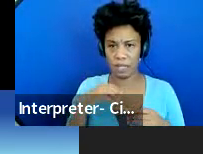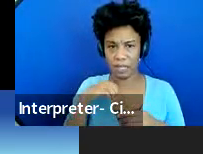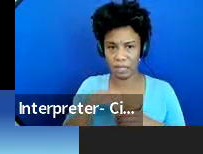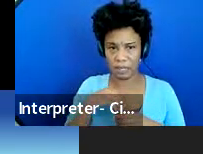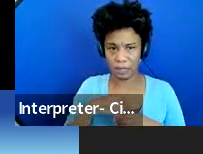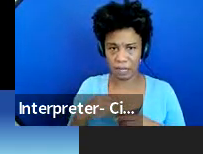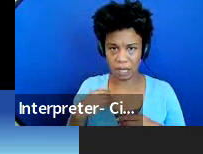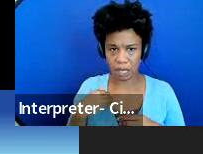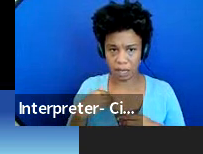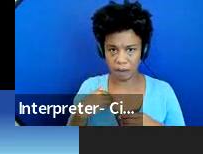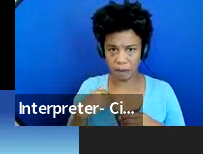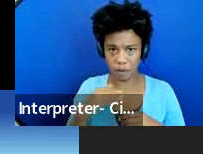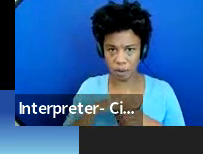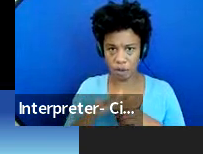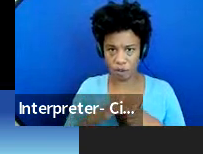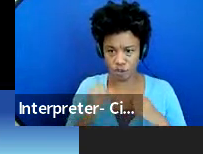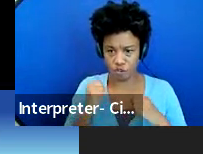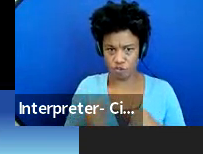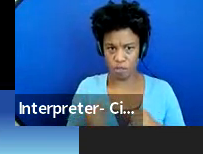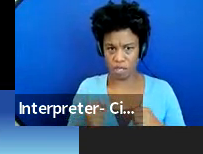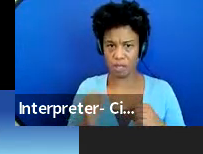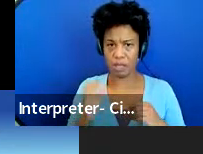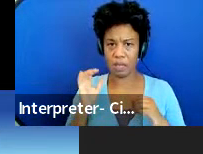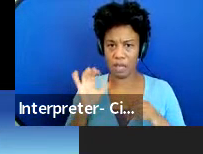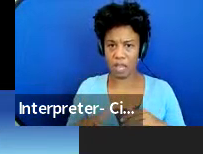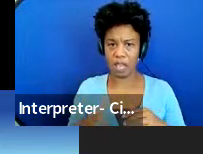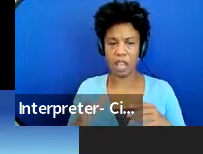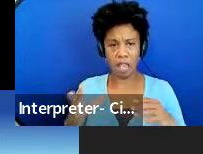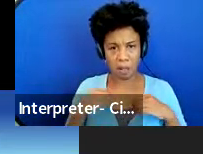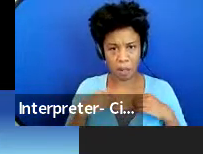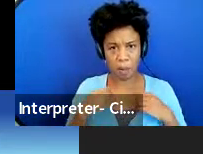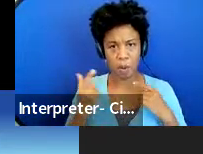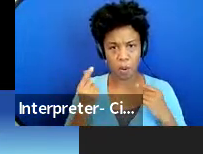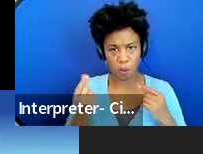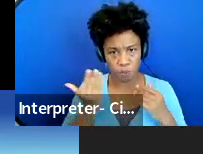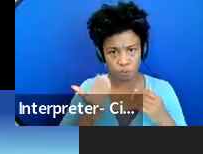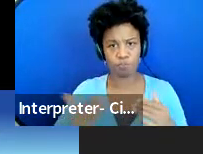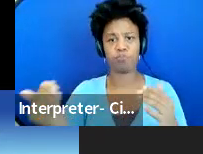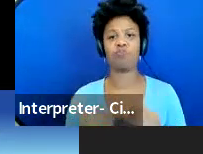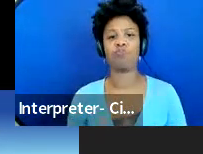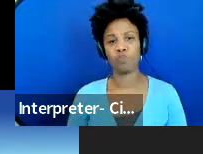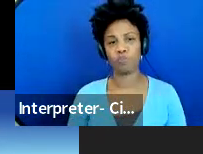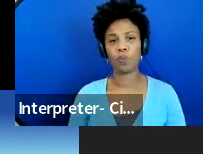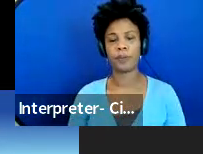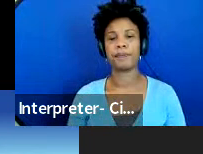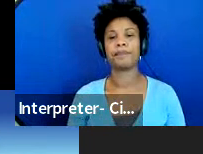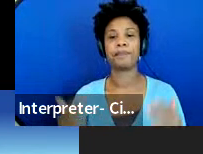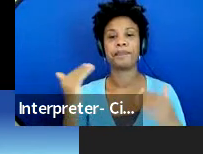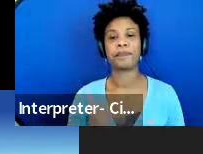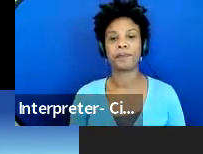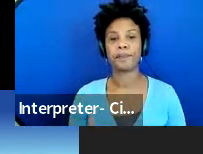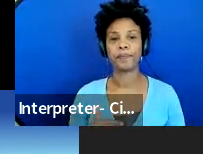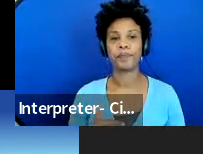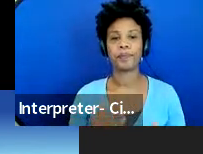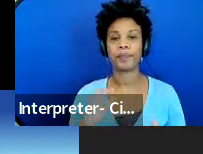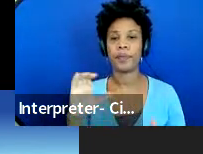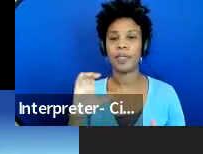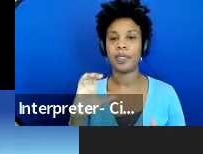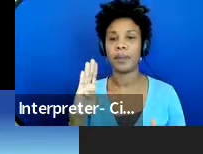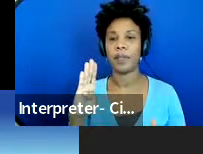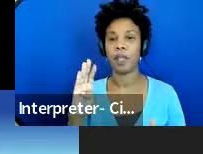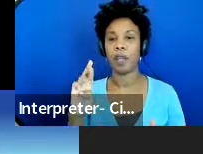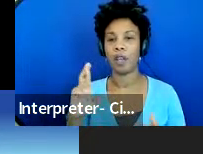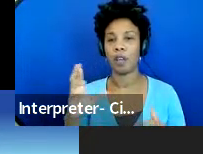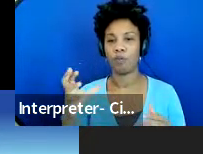turn our attention to the community-based rehabilitation services. And CBR, in short,